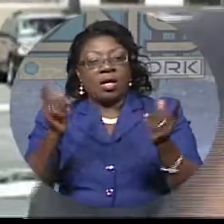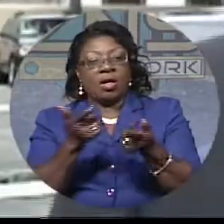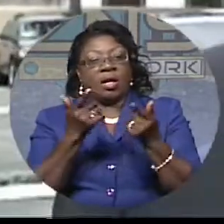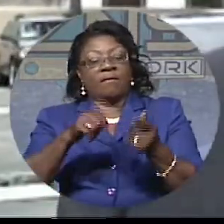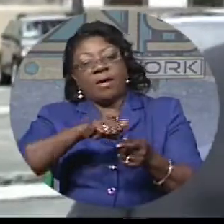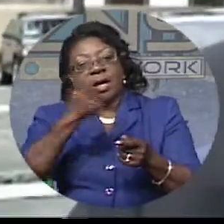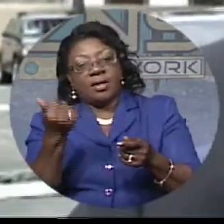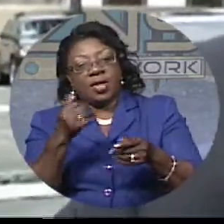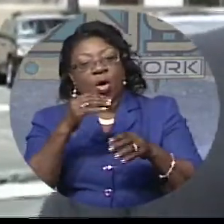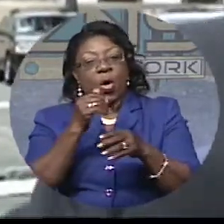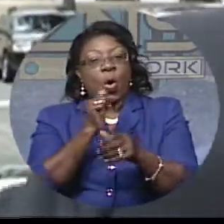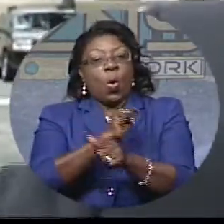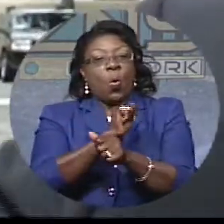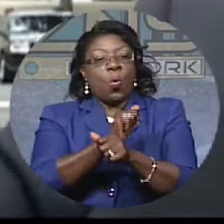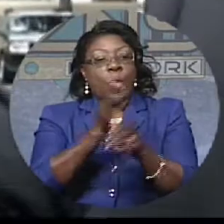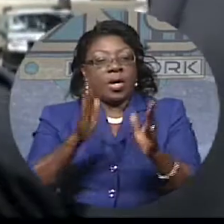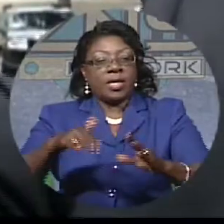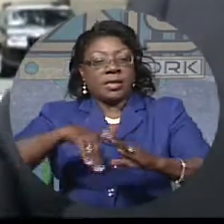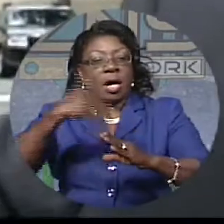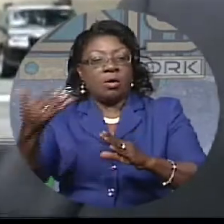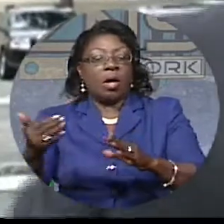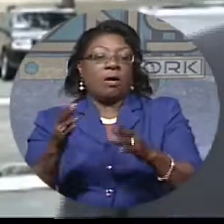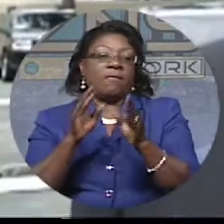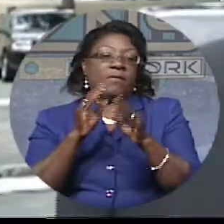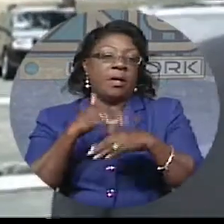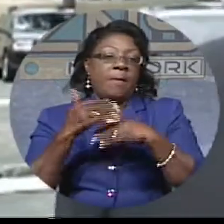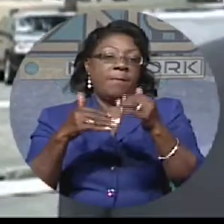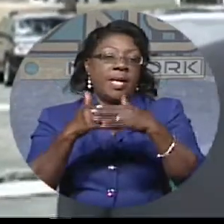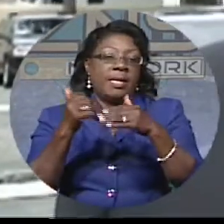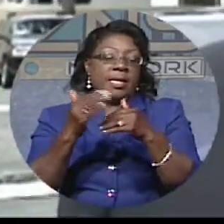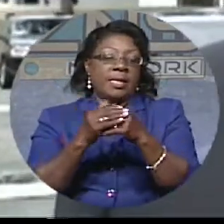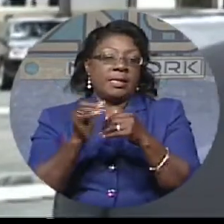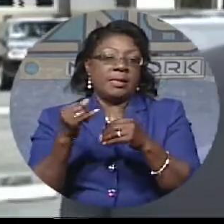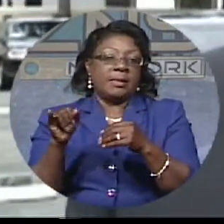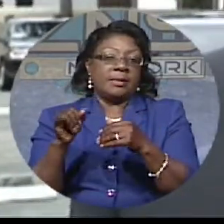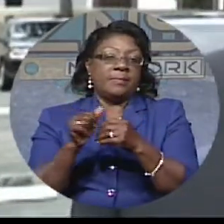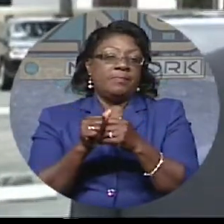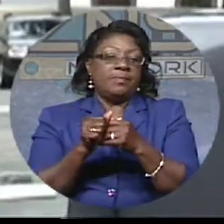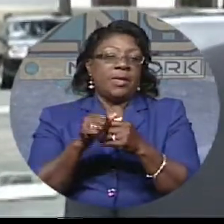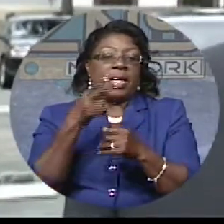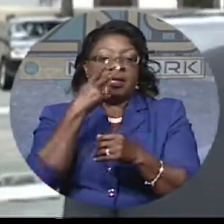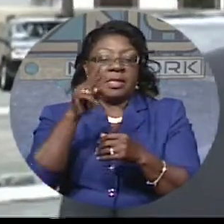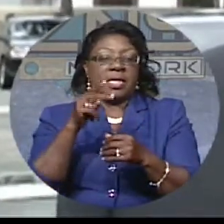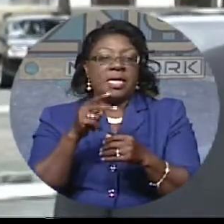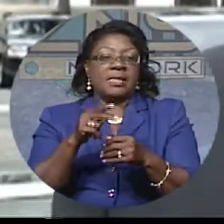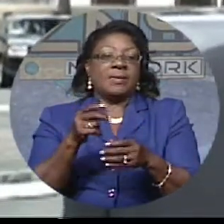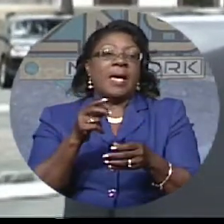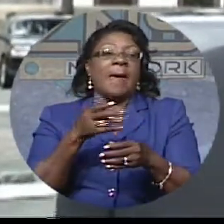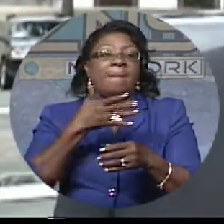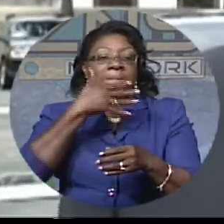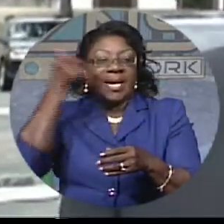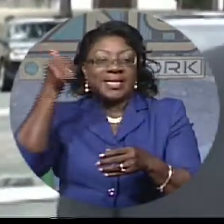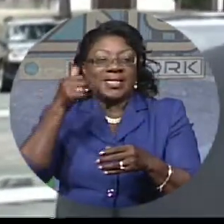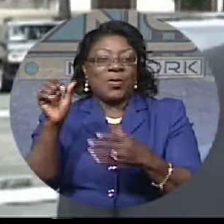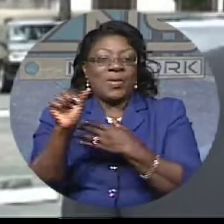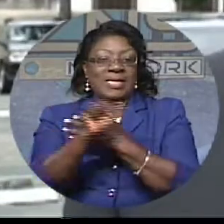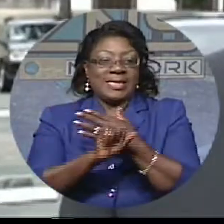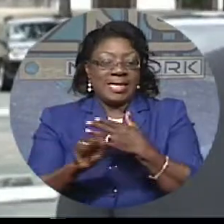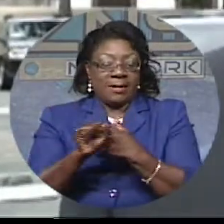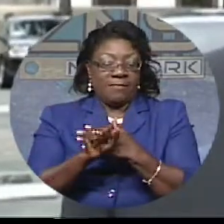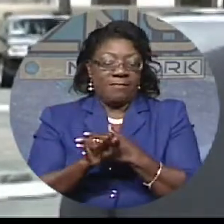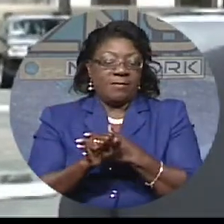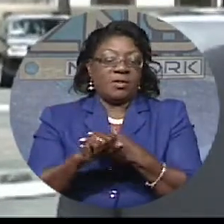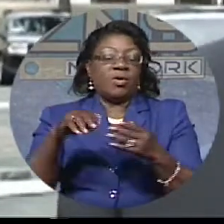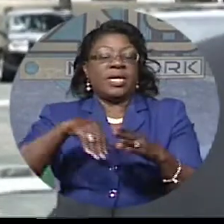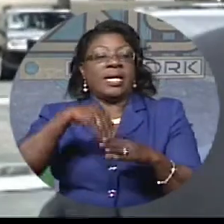what was going on. We spoke with partner at the accounting firm Grant Thornton, Mr. Kendrick Christie. Call came in that there